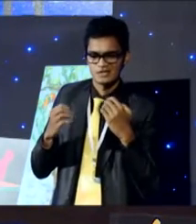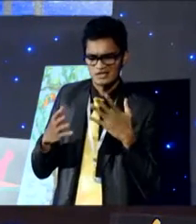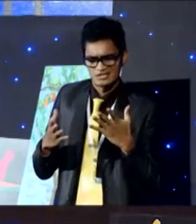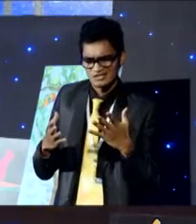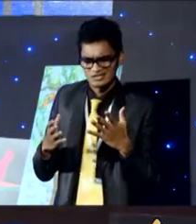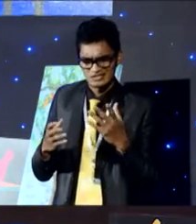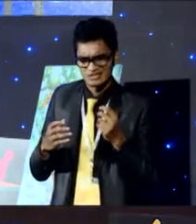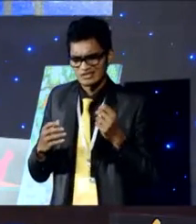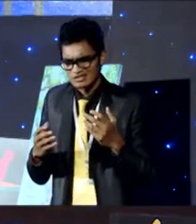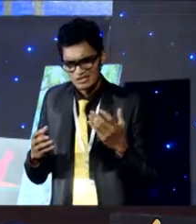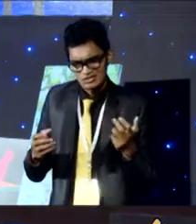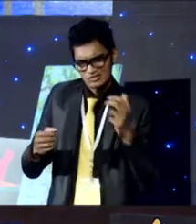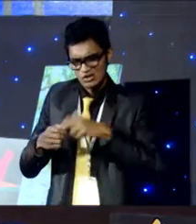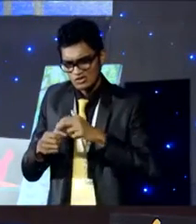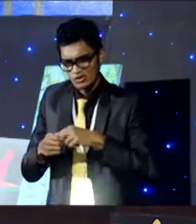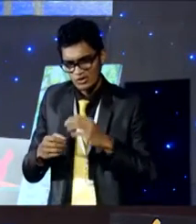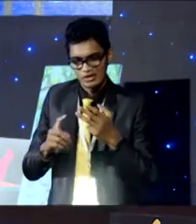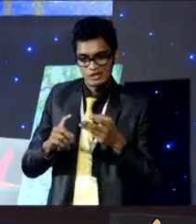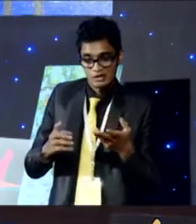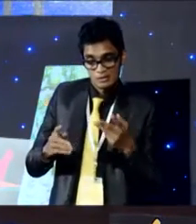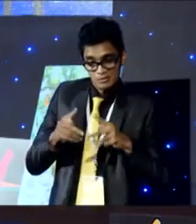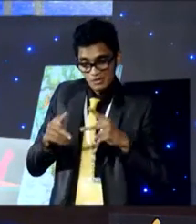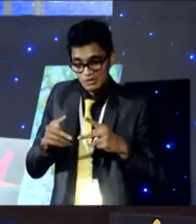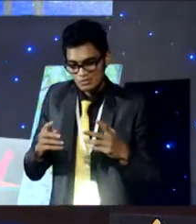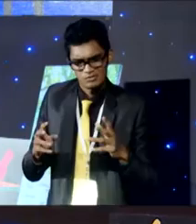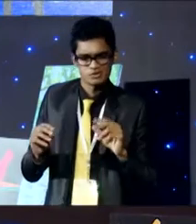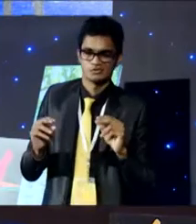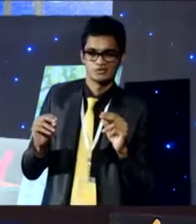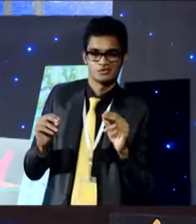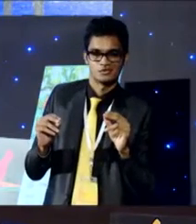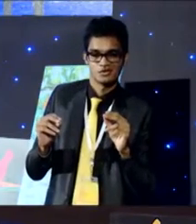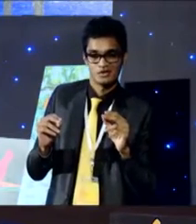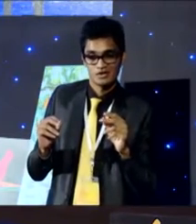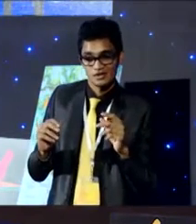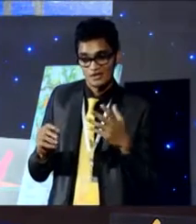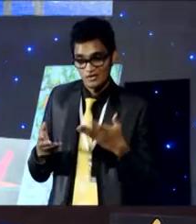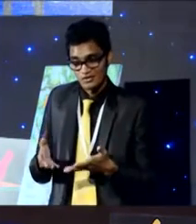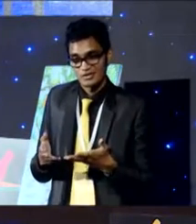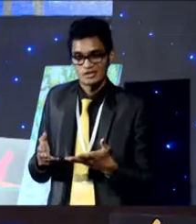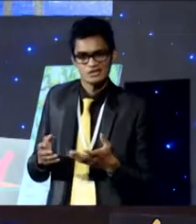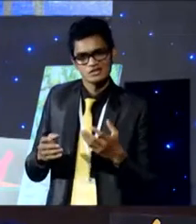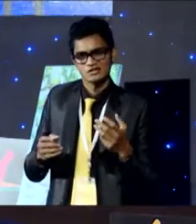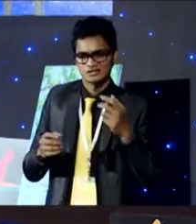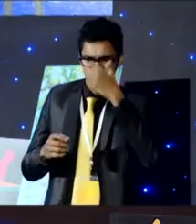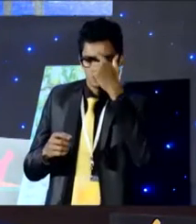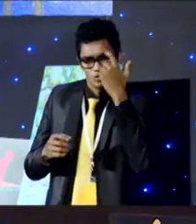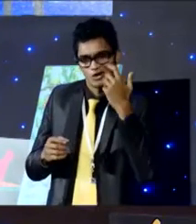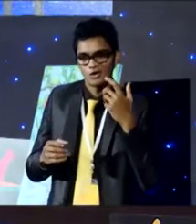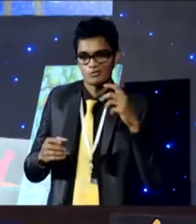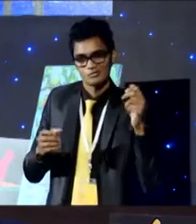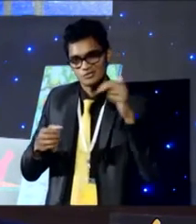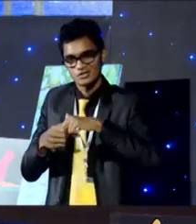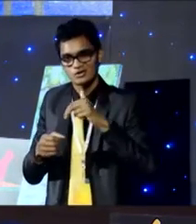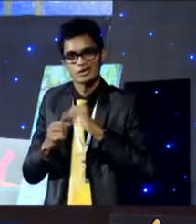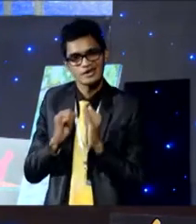about hiring people. Our journey is about experiencing it. Every month, we have a job fair in our office. We see so many people coming